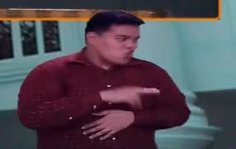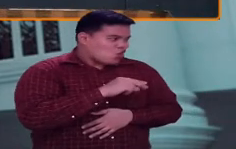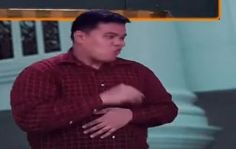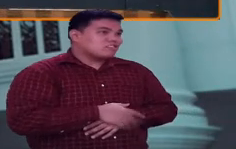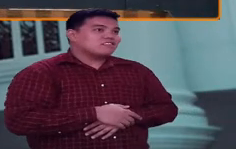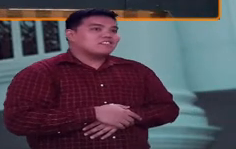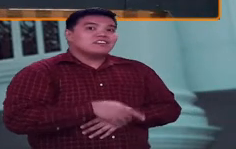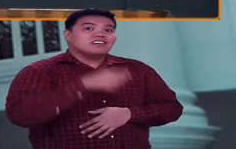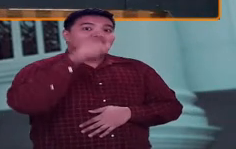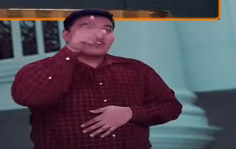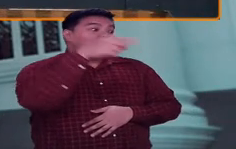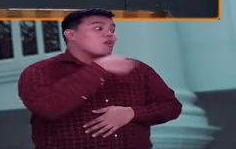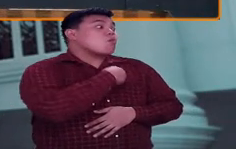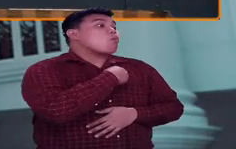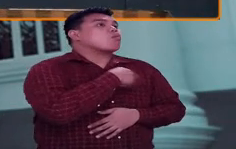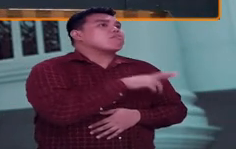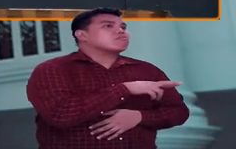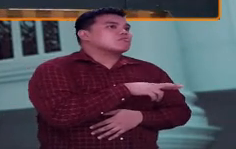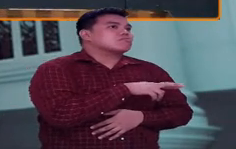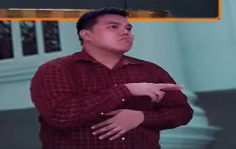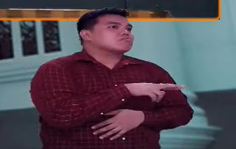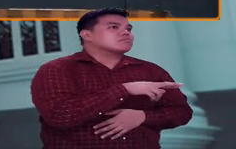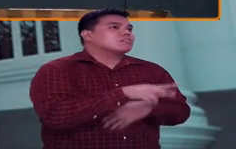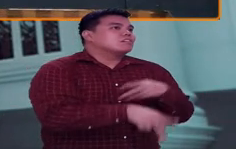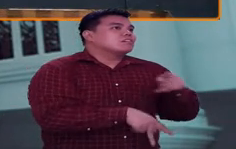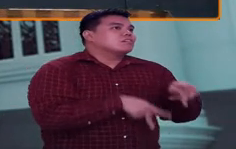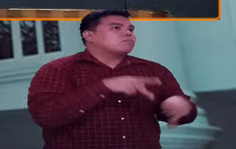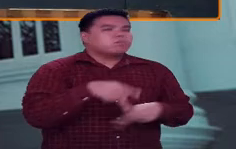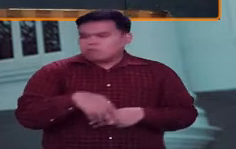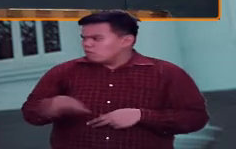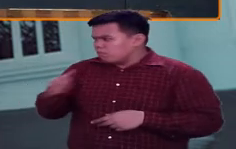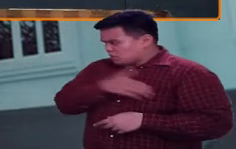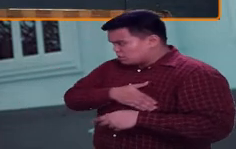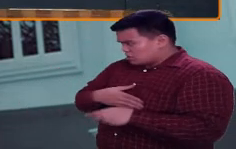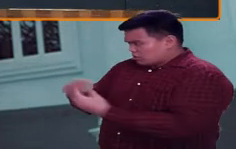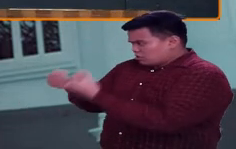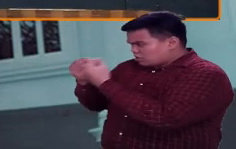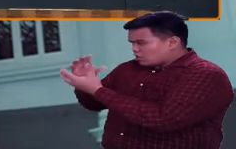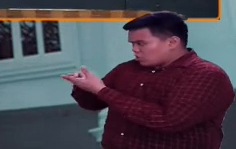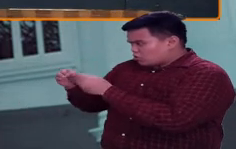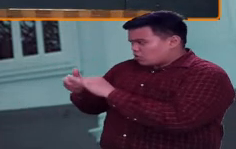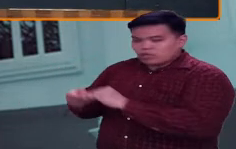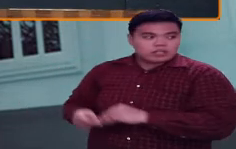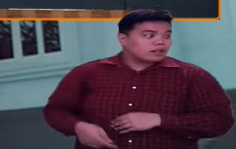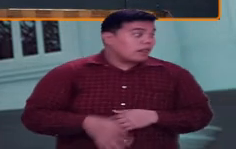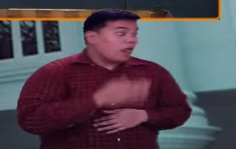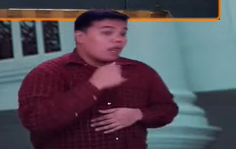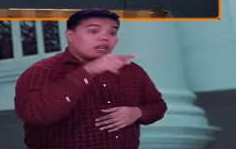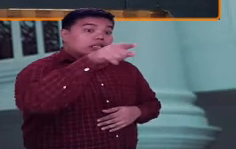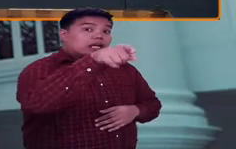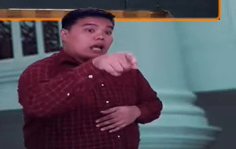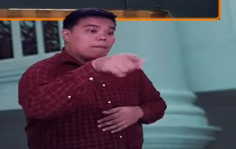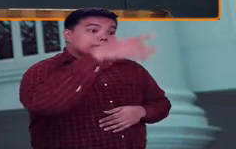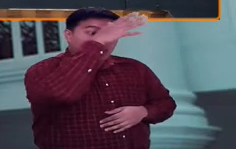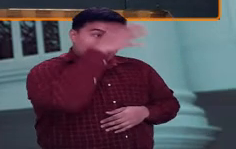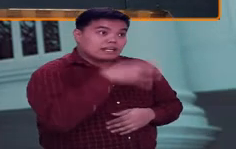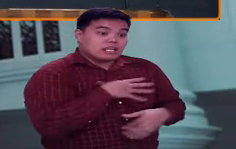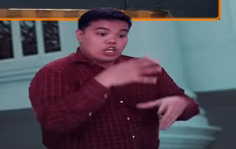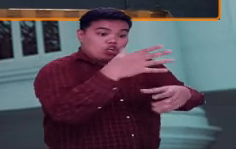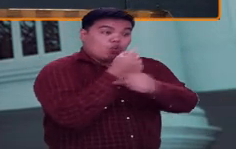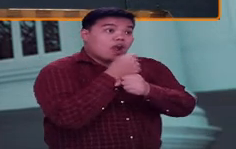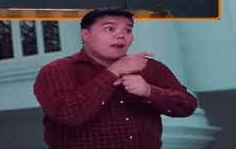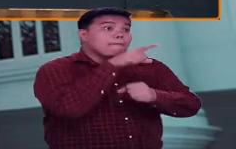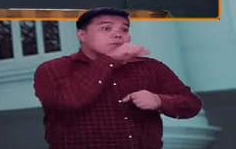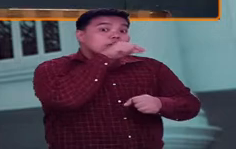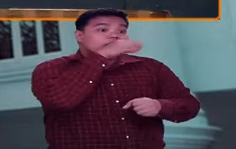are something religious to the people. I said, tell me the story. He said, these men go out to the forest. They